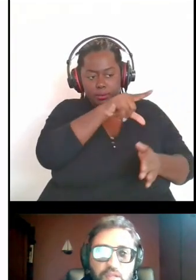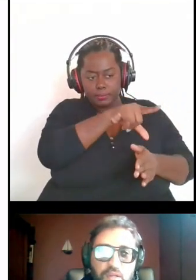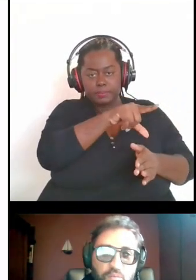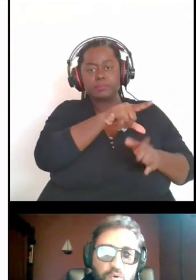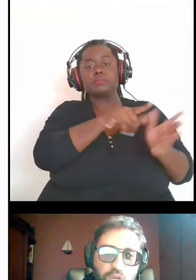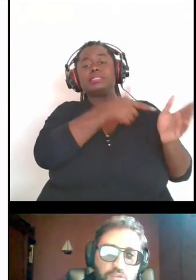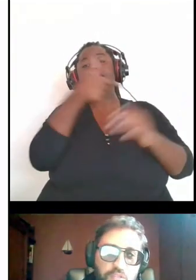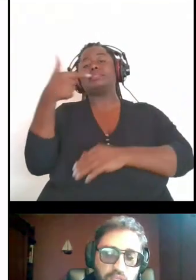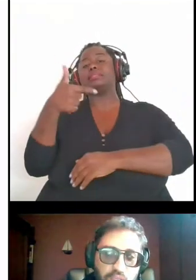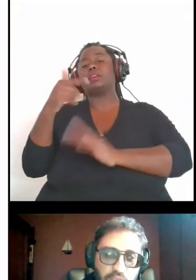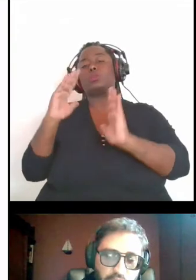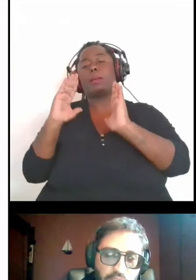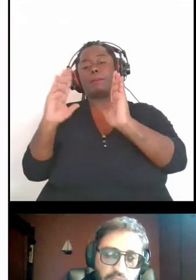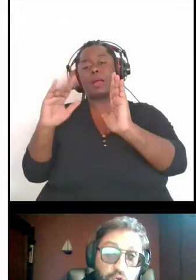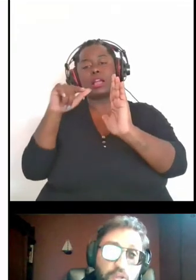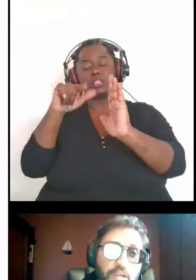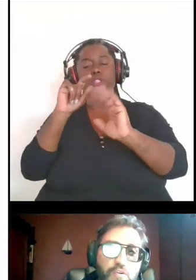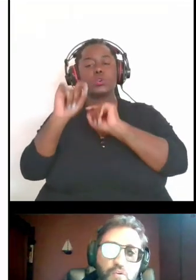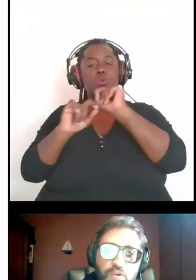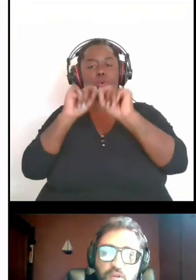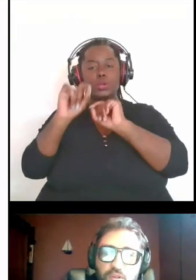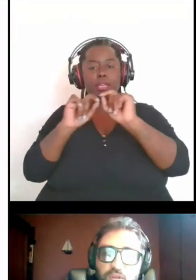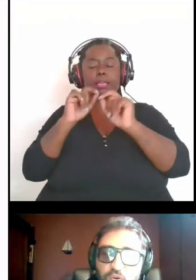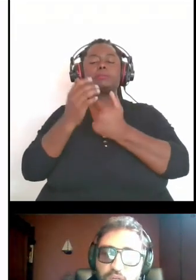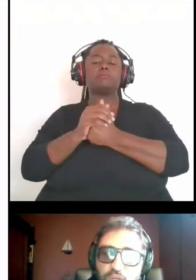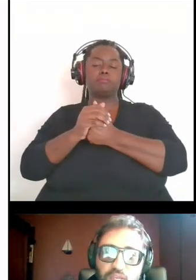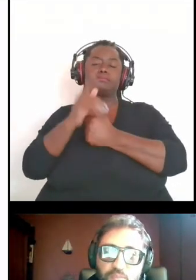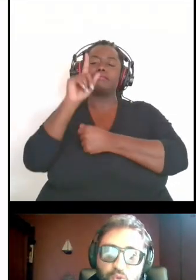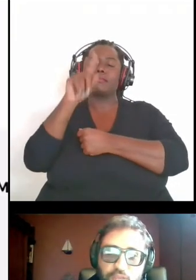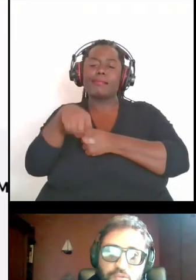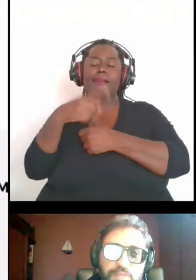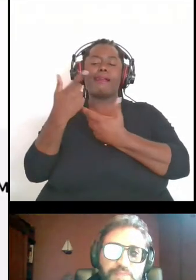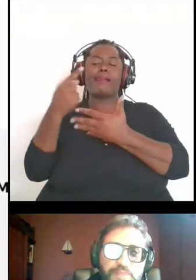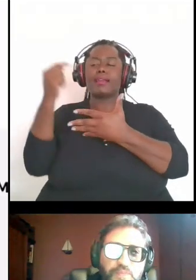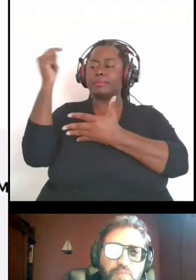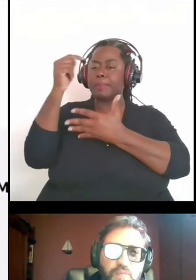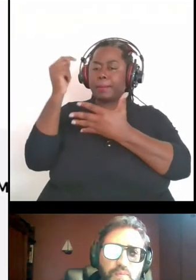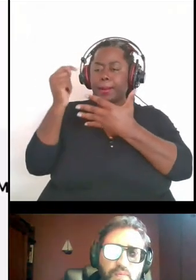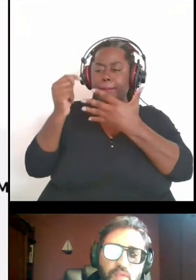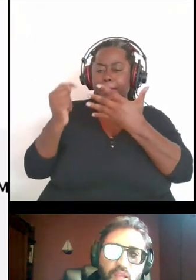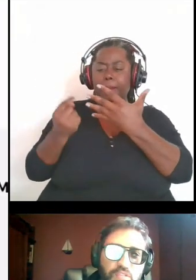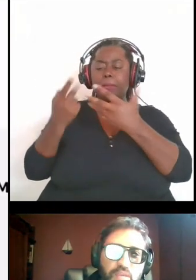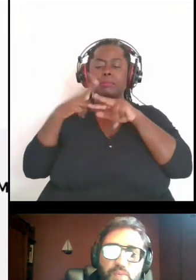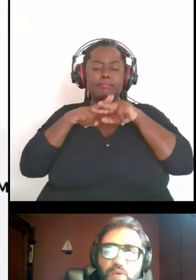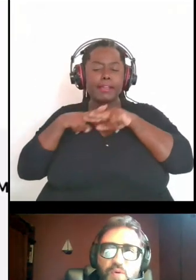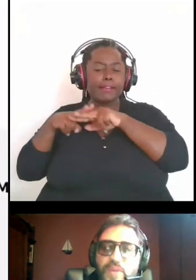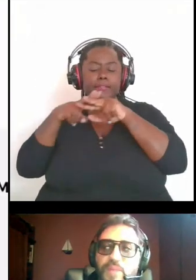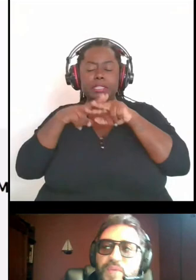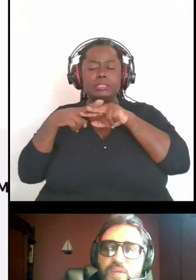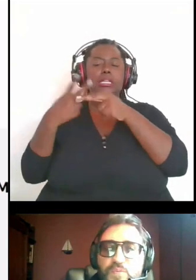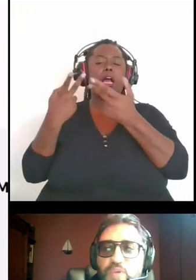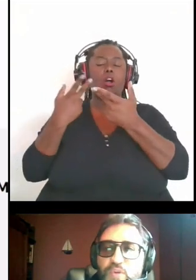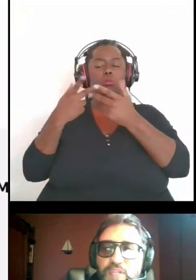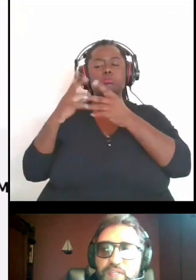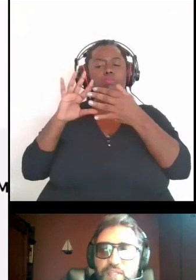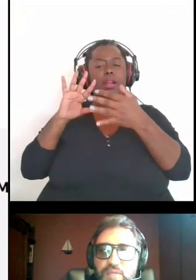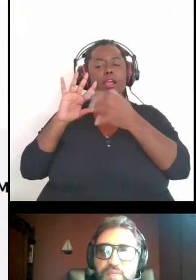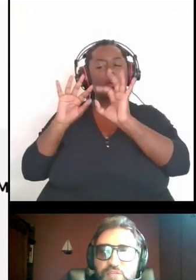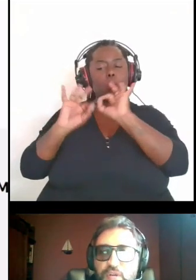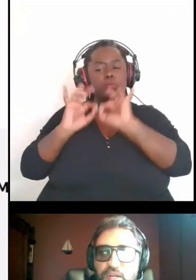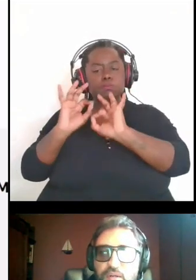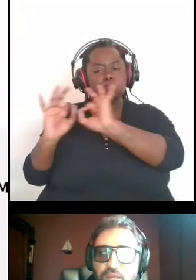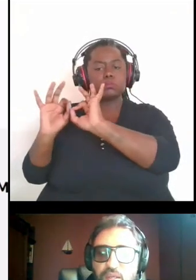and there's a second part that relates to a revision of several aspects involved